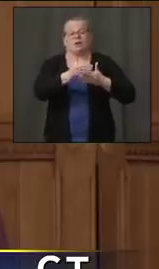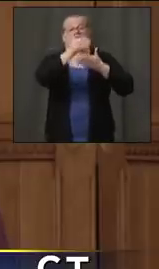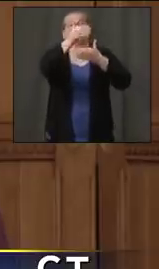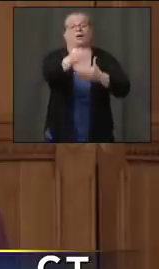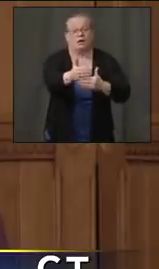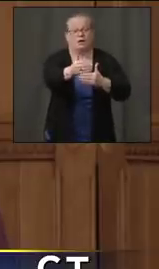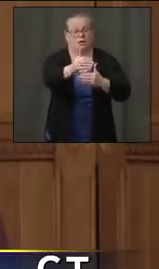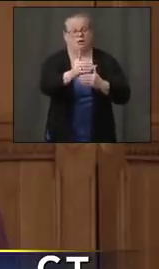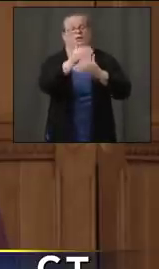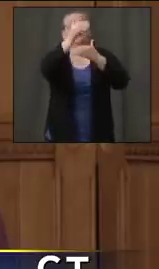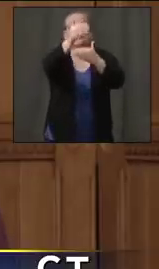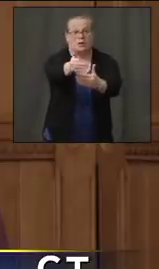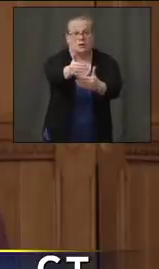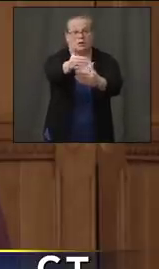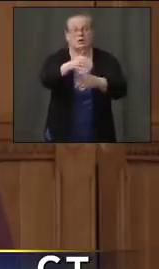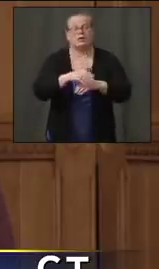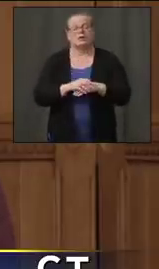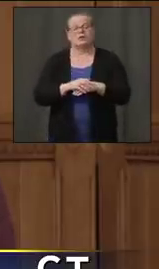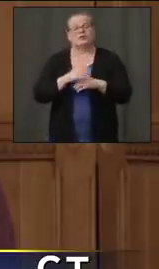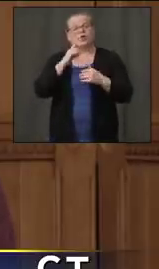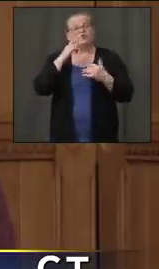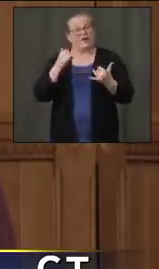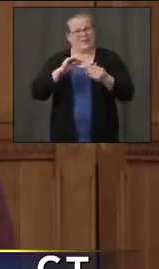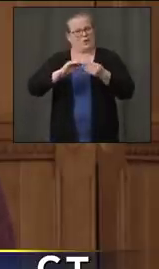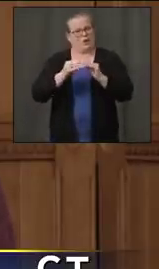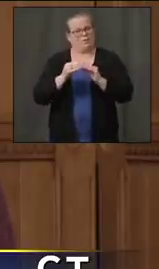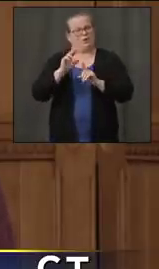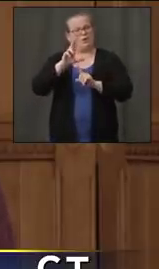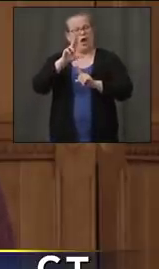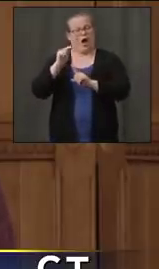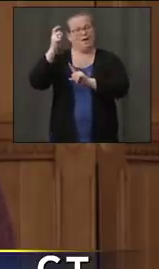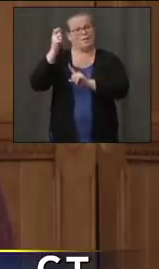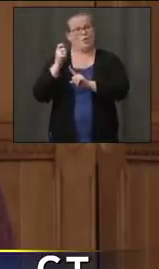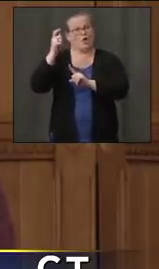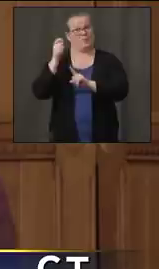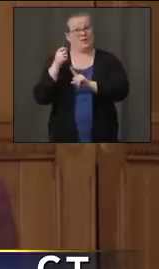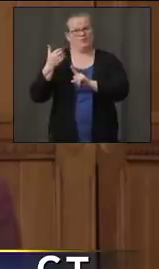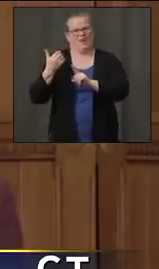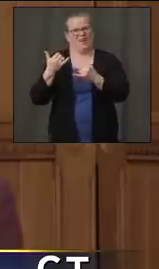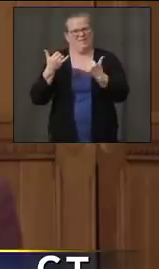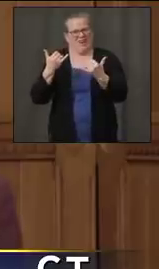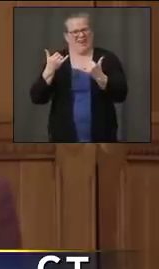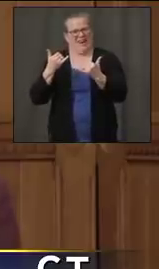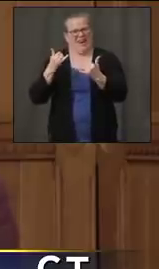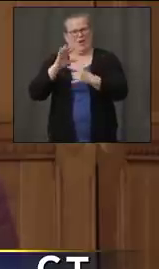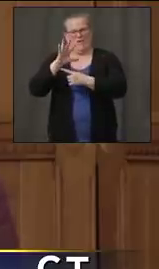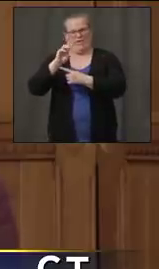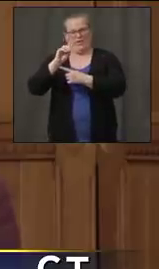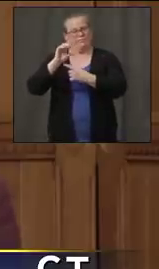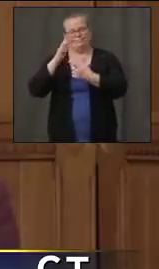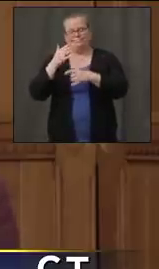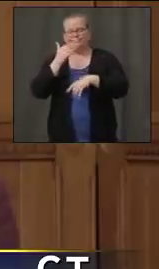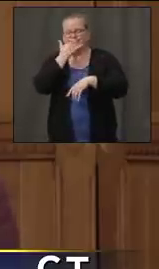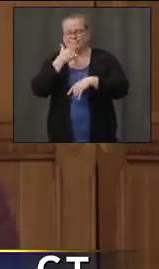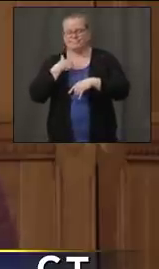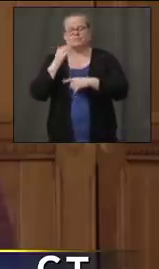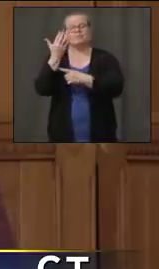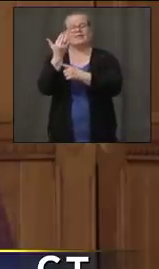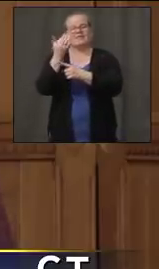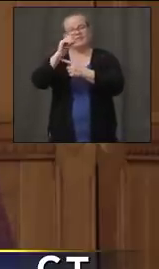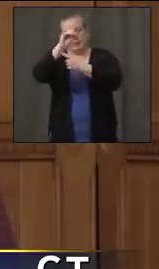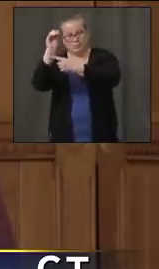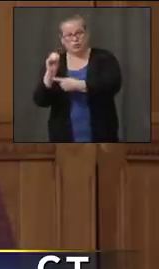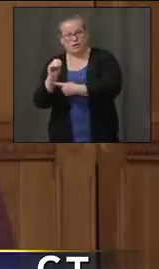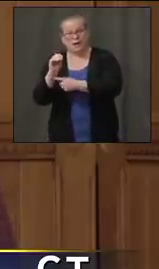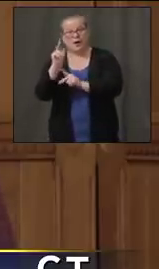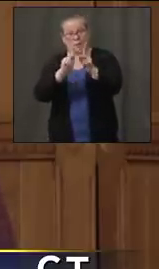right now, so significant unemployment. It is too soon to say how quickly, whether it's 15% or 20% or more at